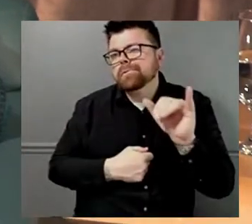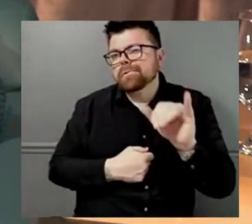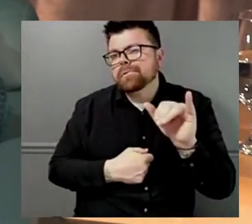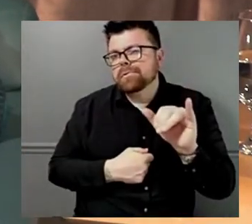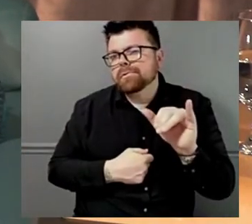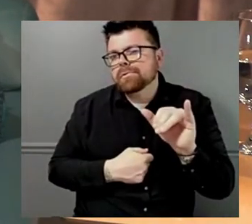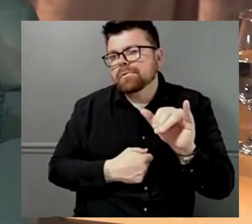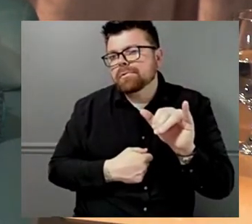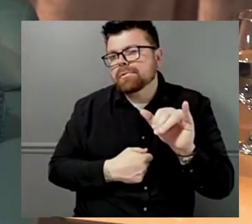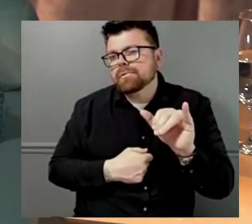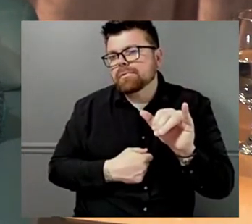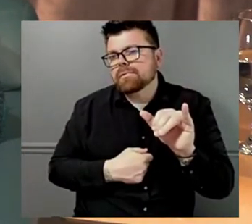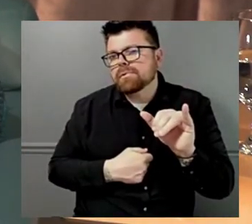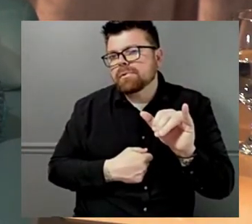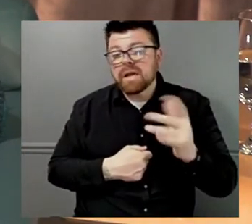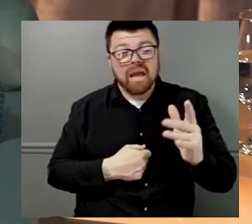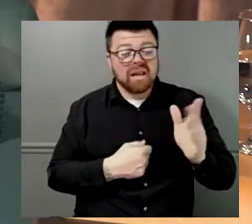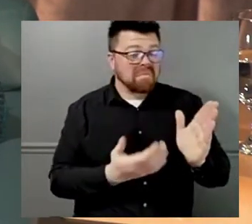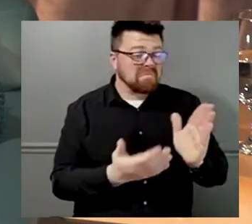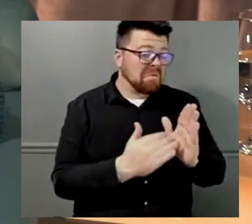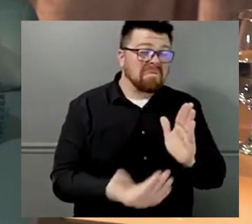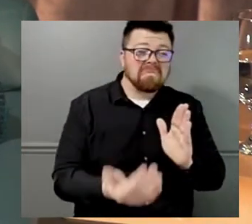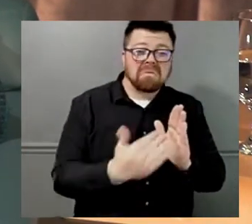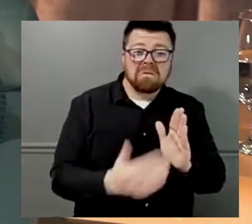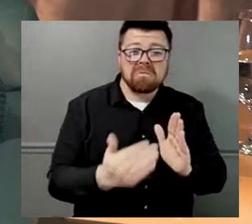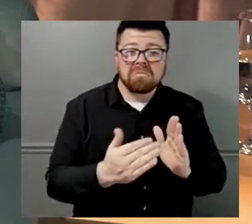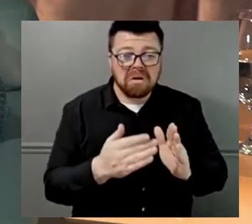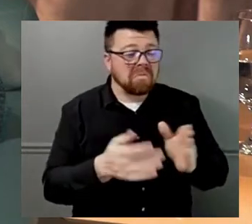were evil people.